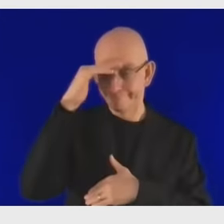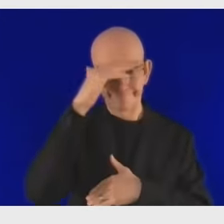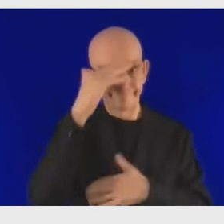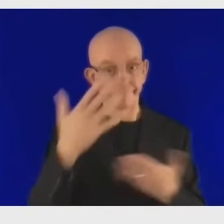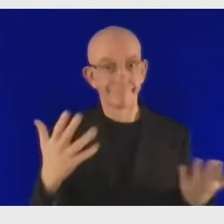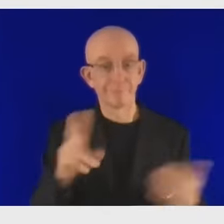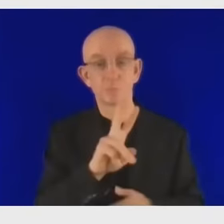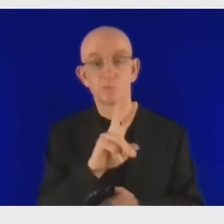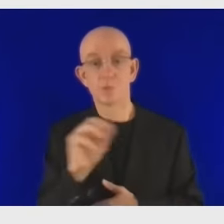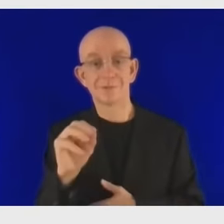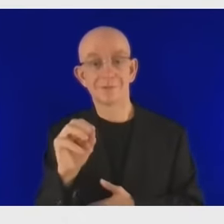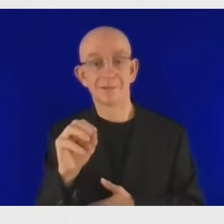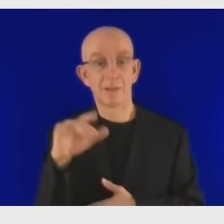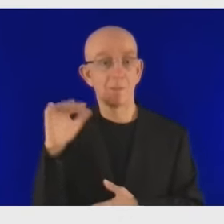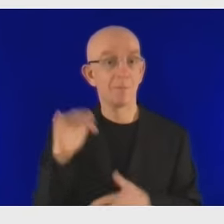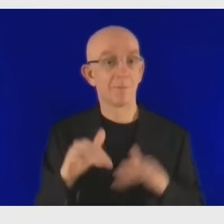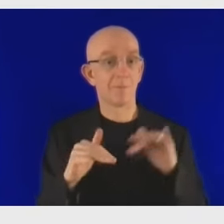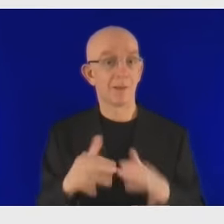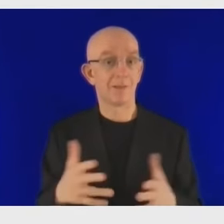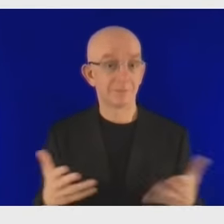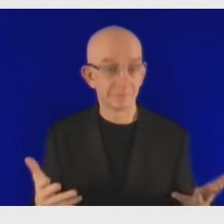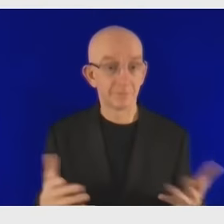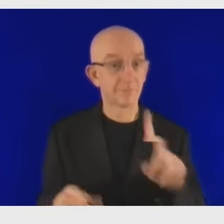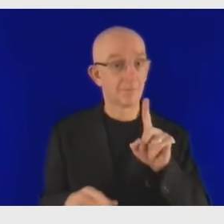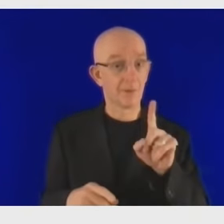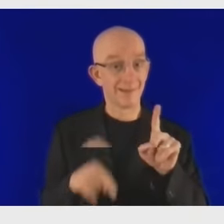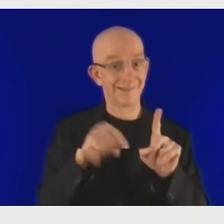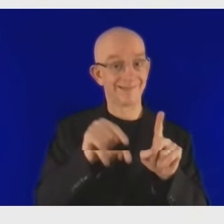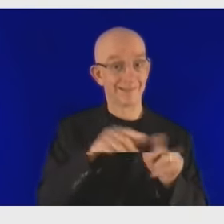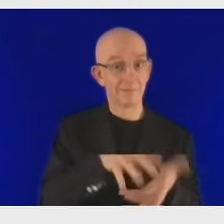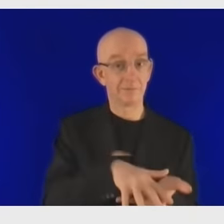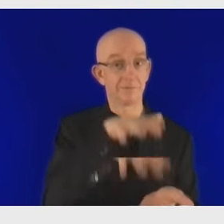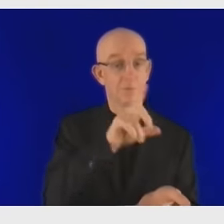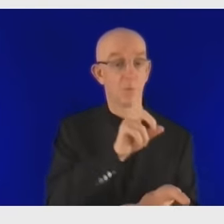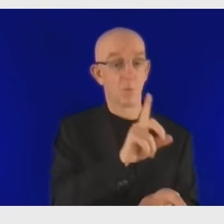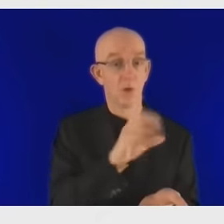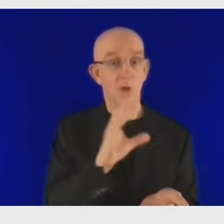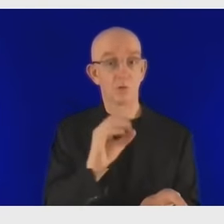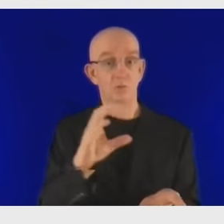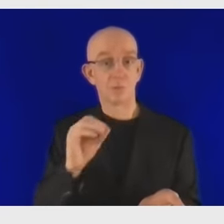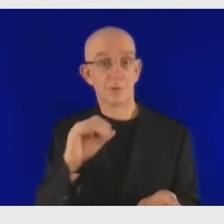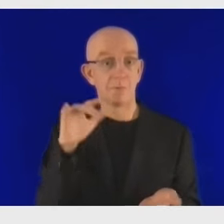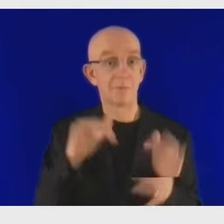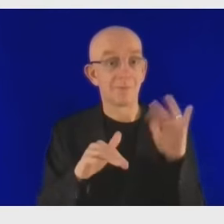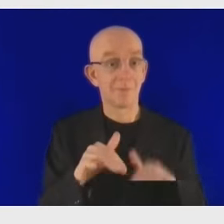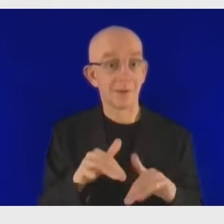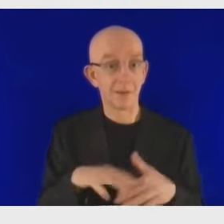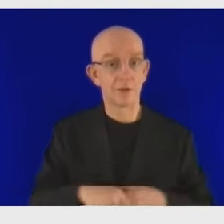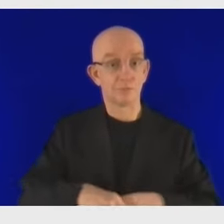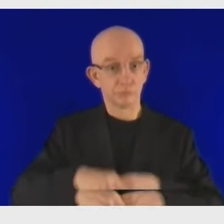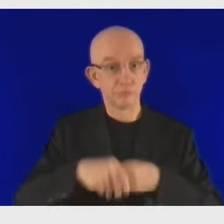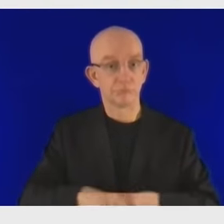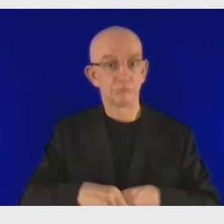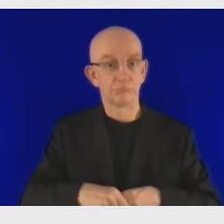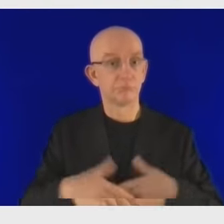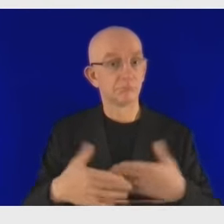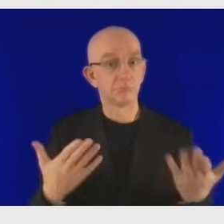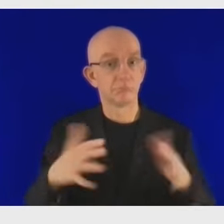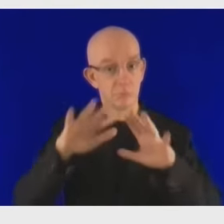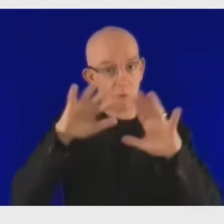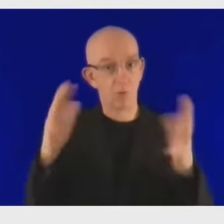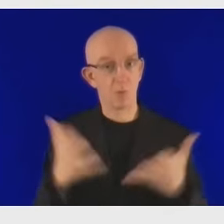the money that is needed for climate action. That runs into the trillions. Third, we need a breakthrough on adaptation and